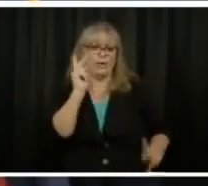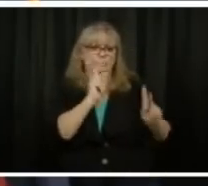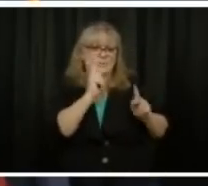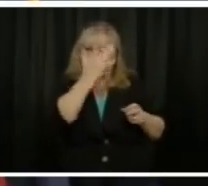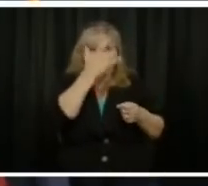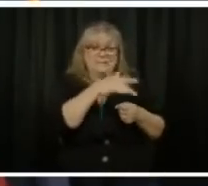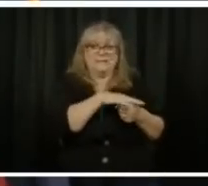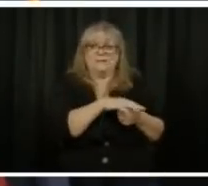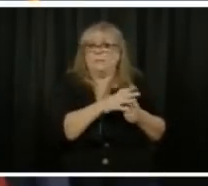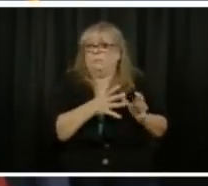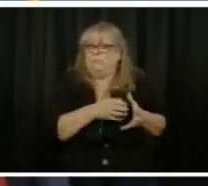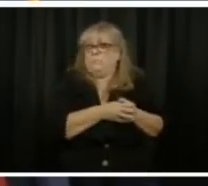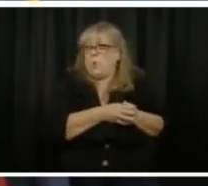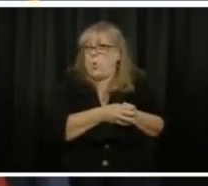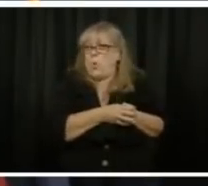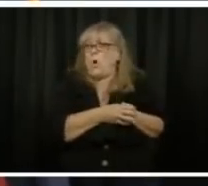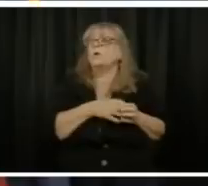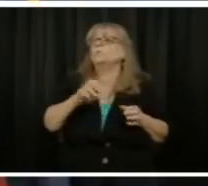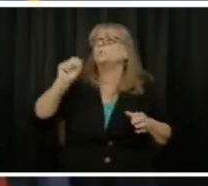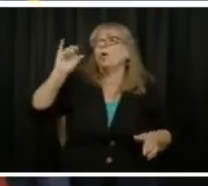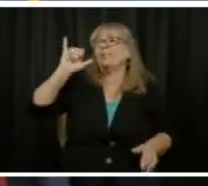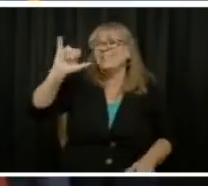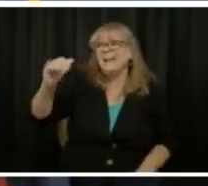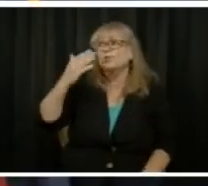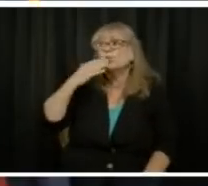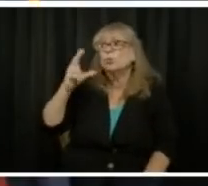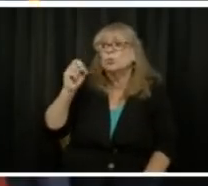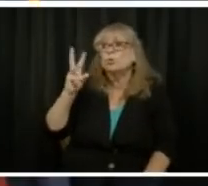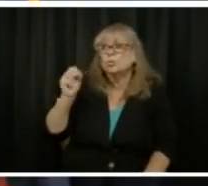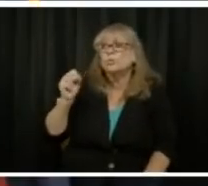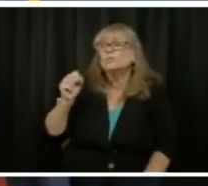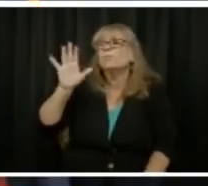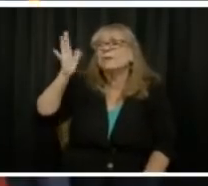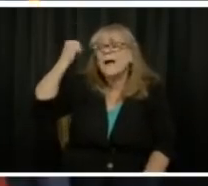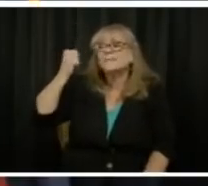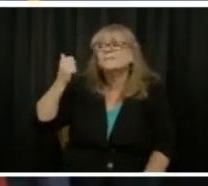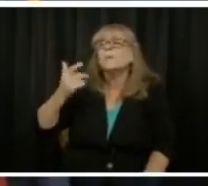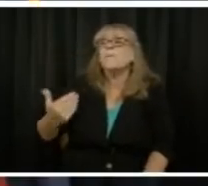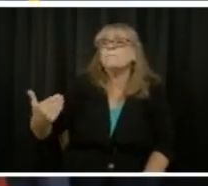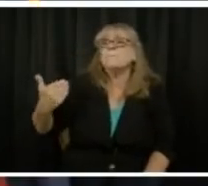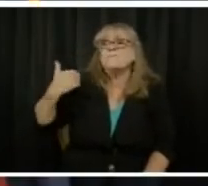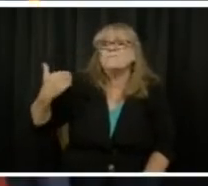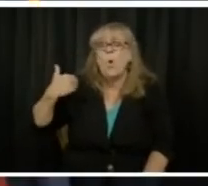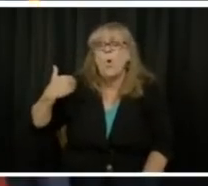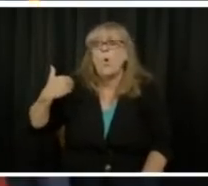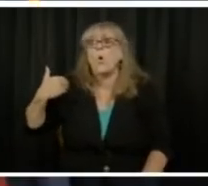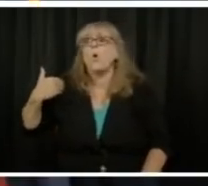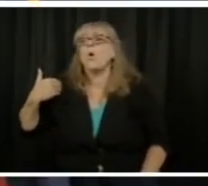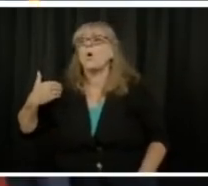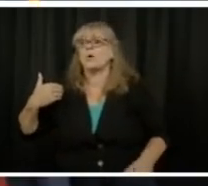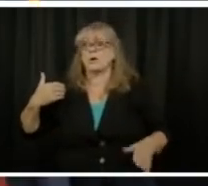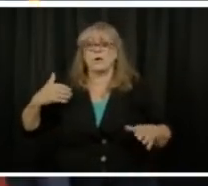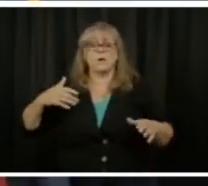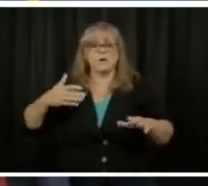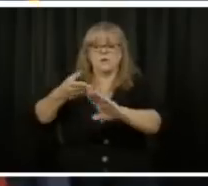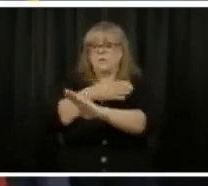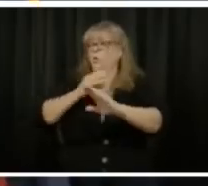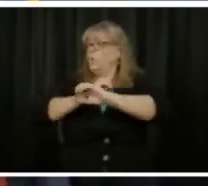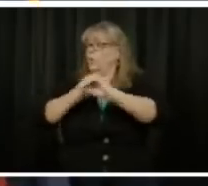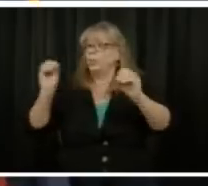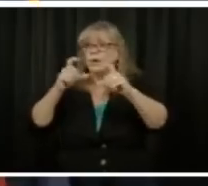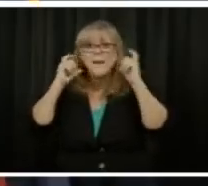it was in normal times, it would have been a kitchen staff of 18 people that got it, and a number of customers. So we